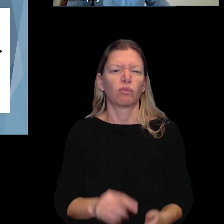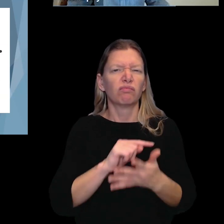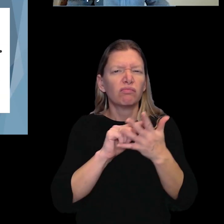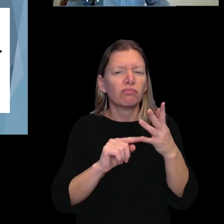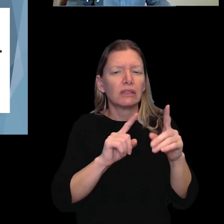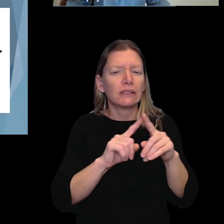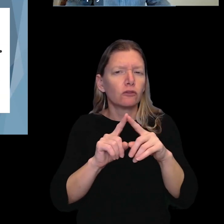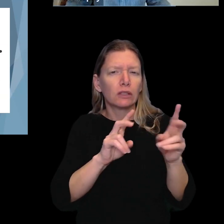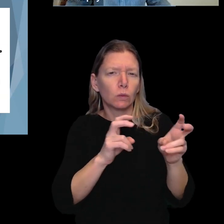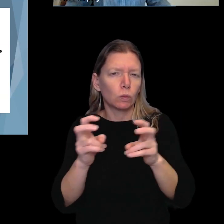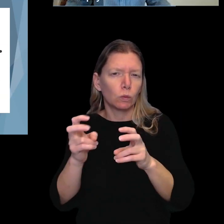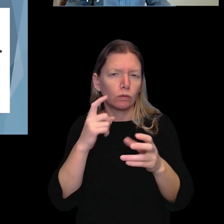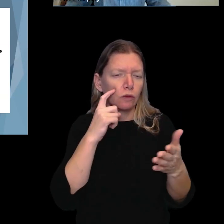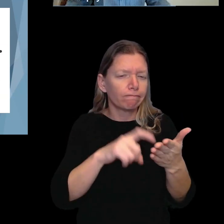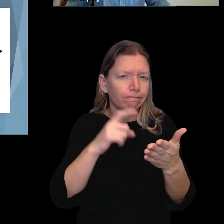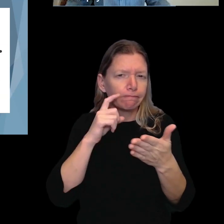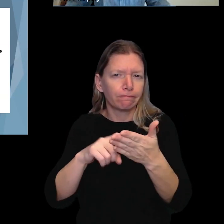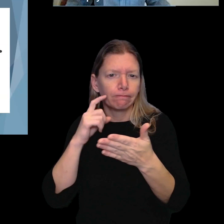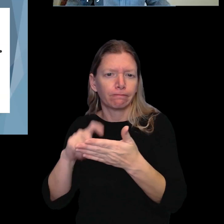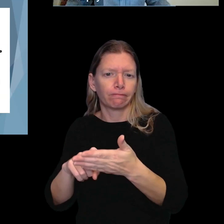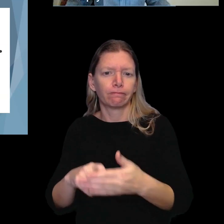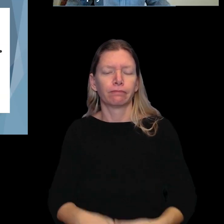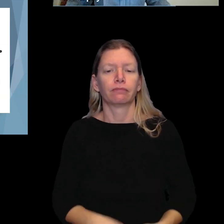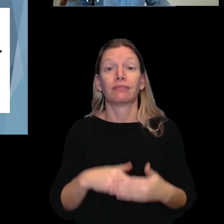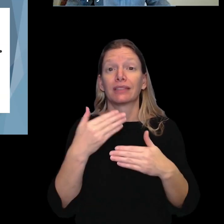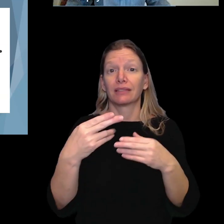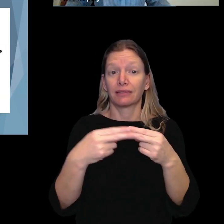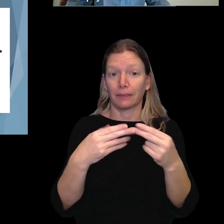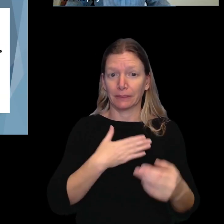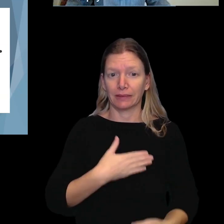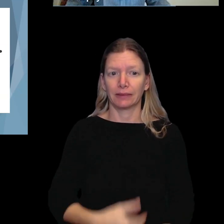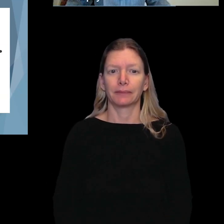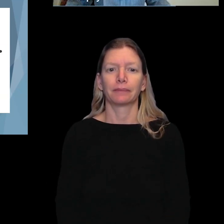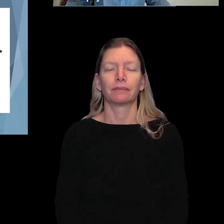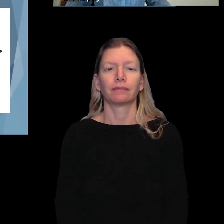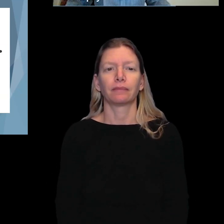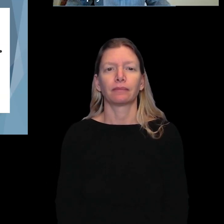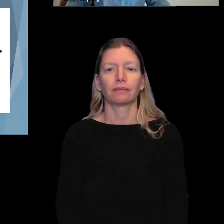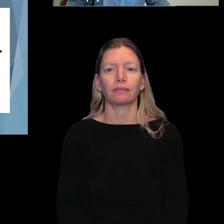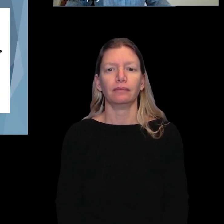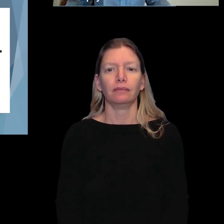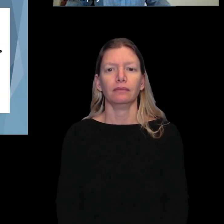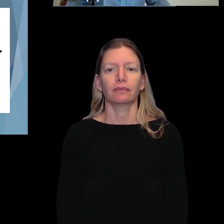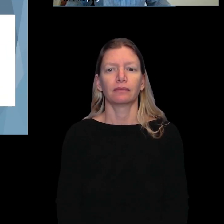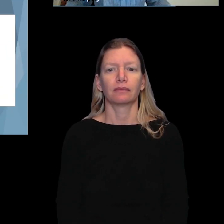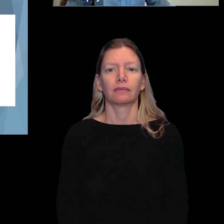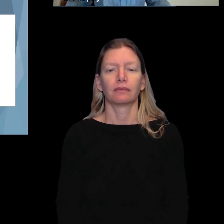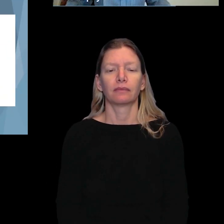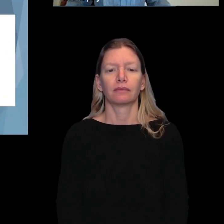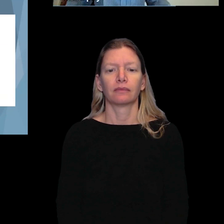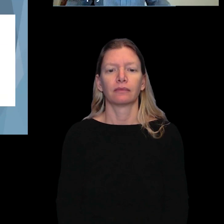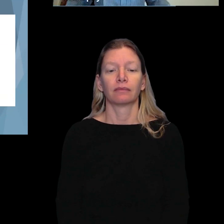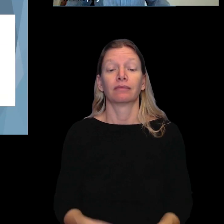all of these issues will be there as well. The next slide, please.